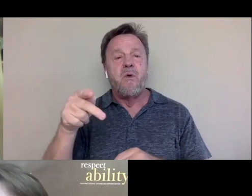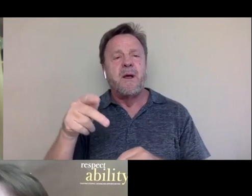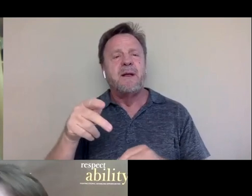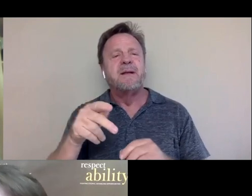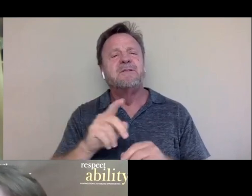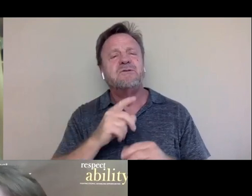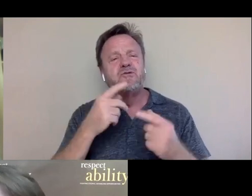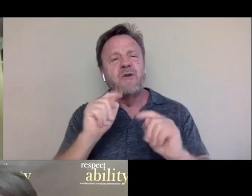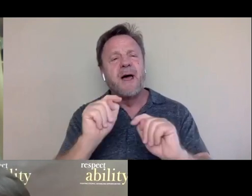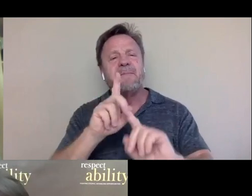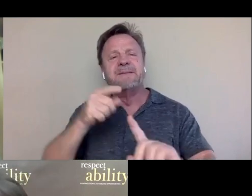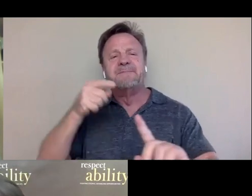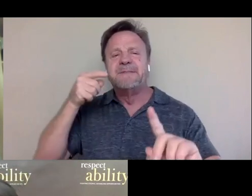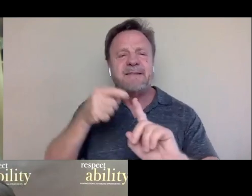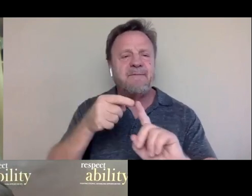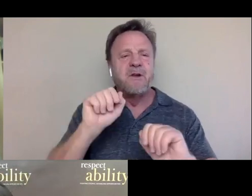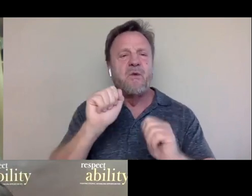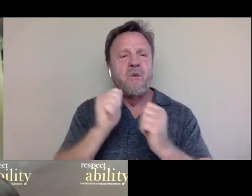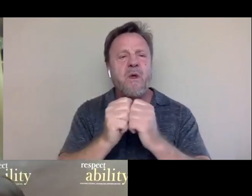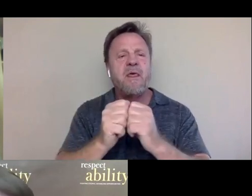specific language. And